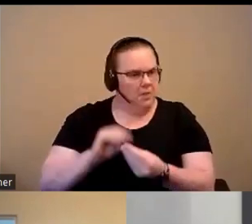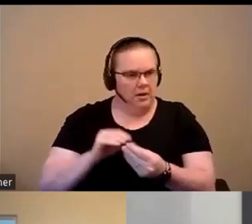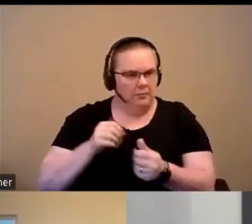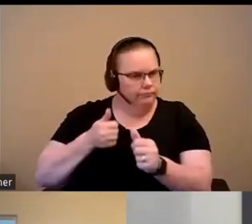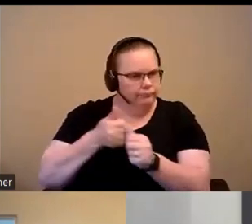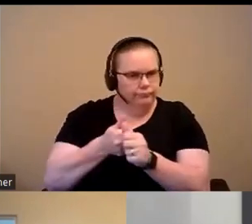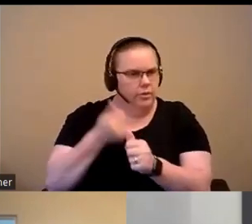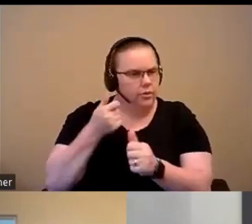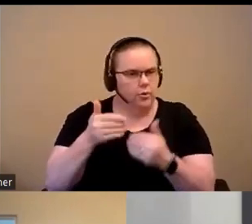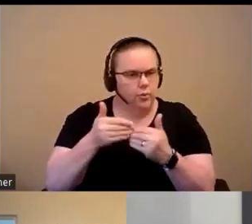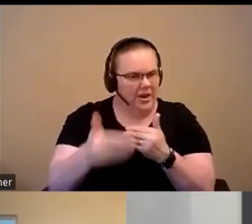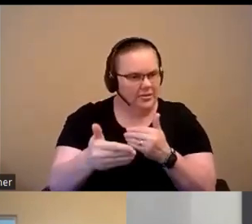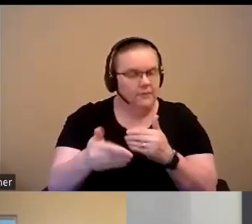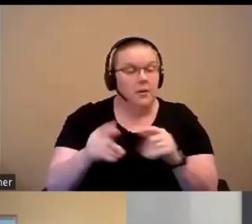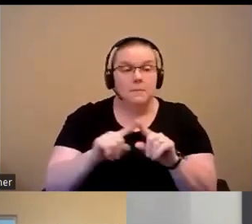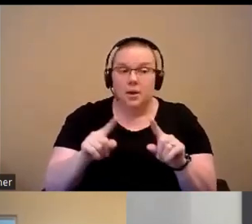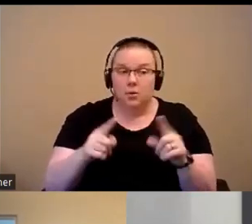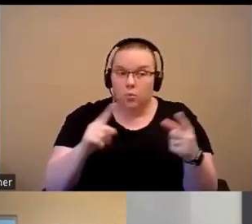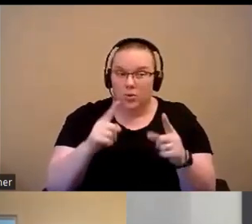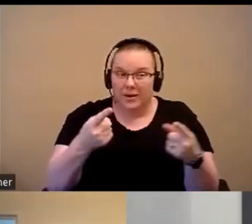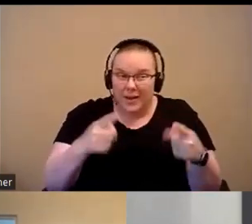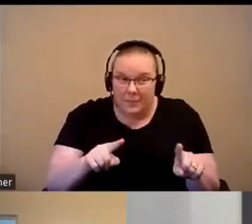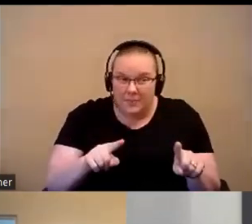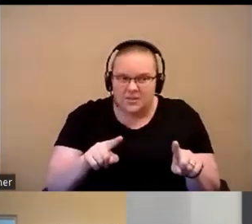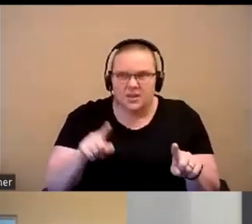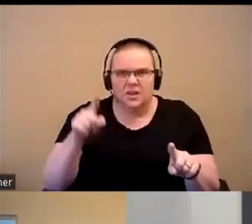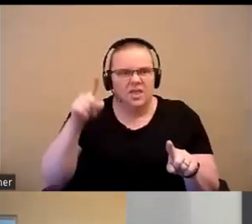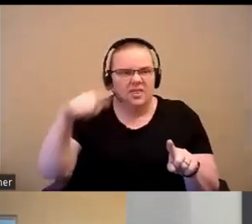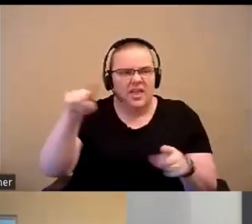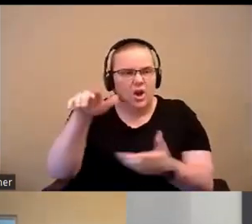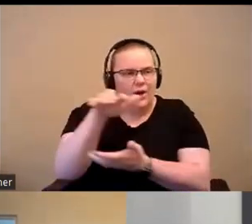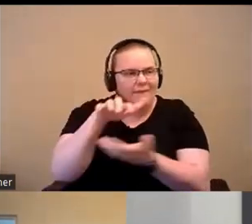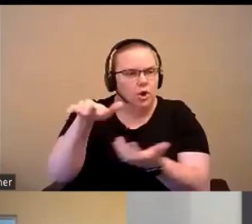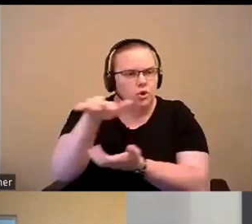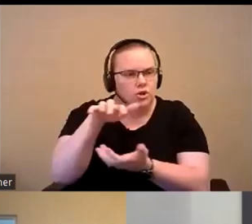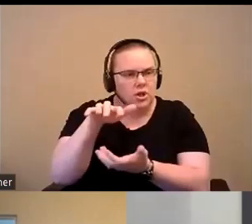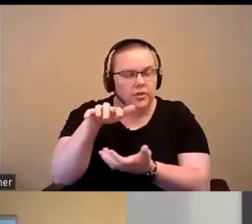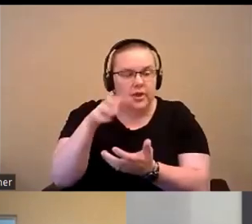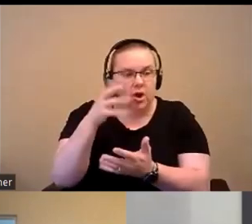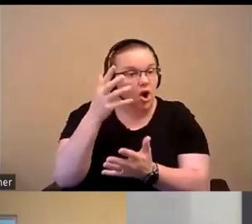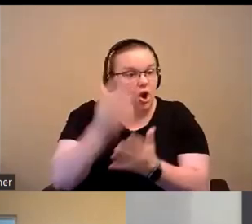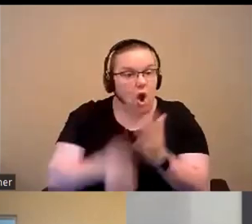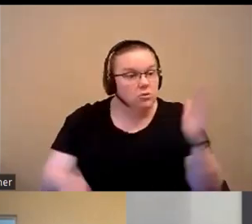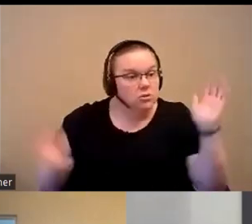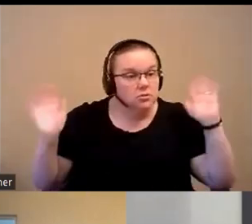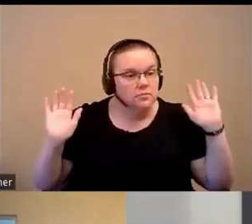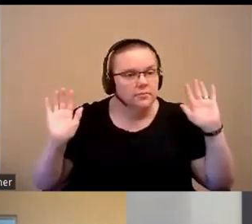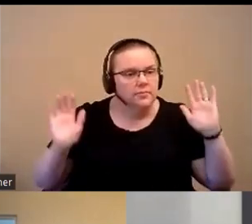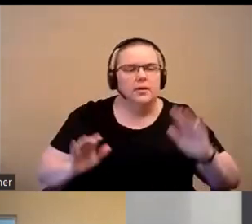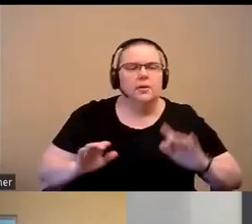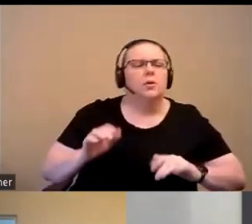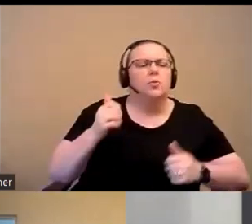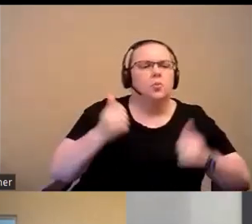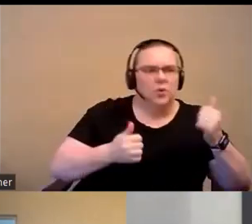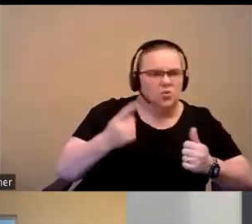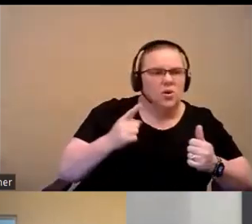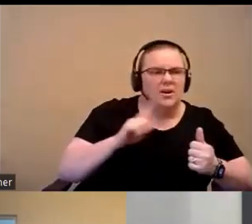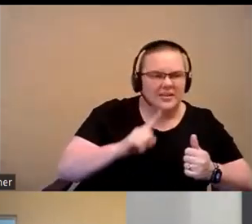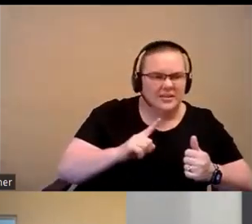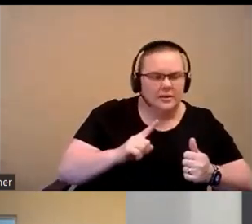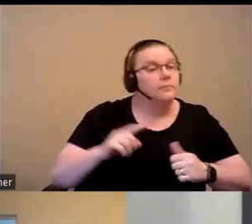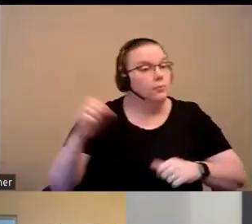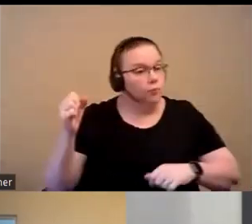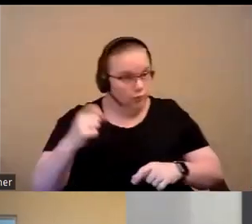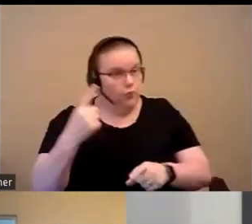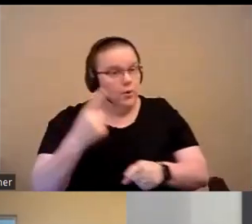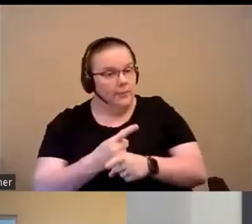we find when that happens is they get confused. They get completely lost because there's which one is it? Which one is it? And if